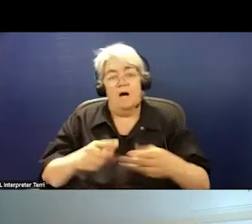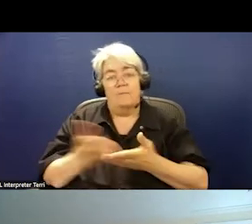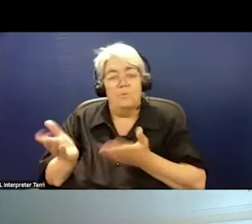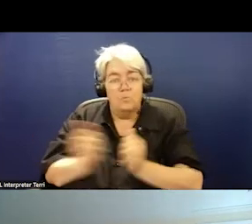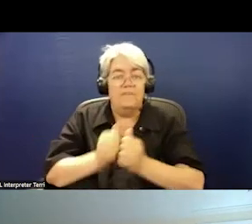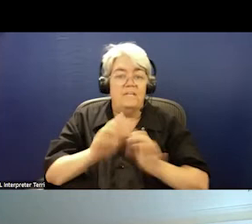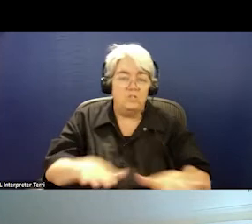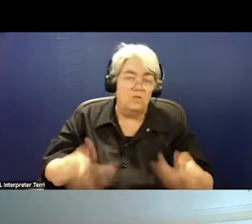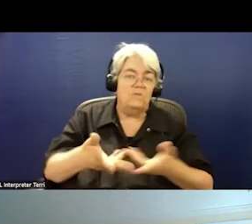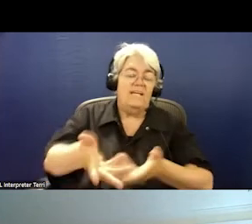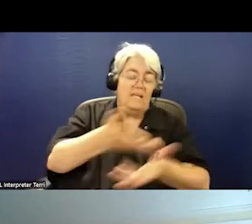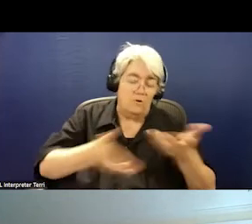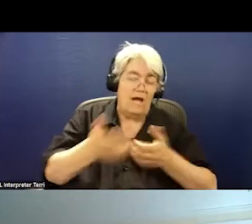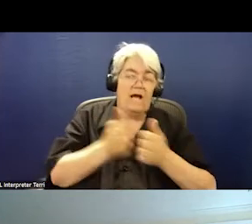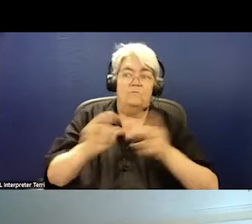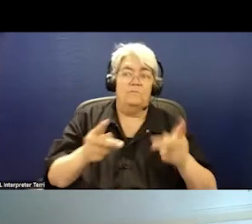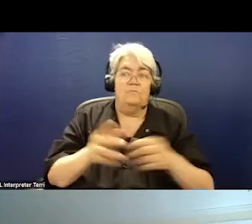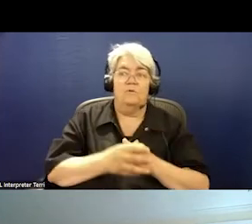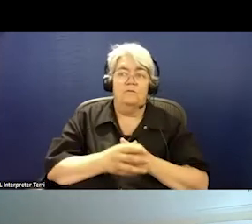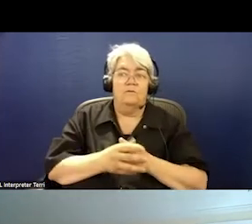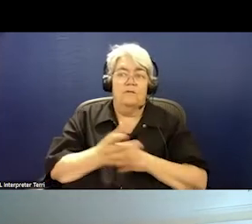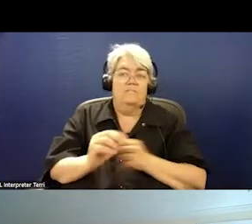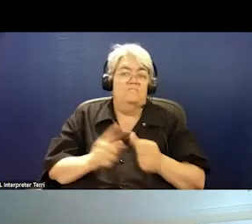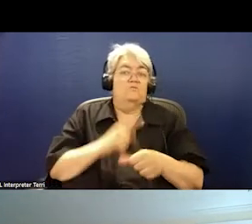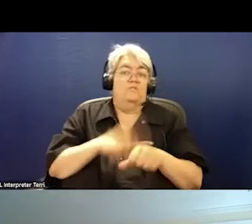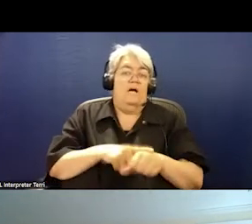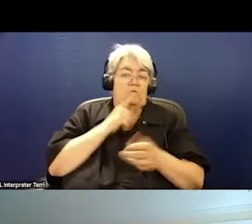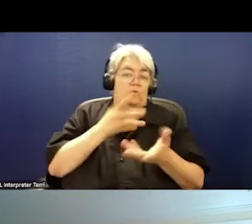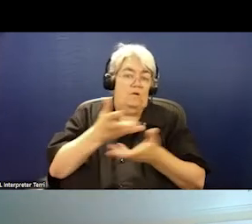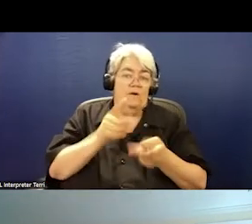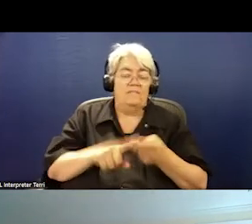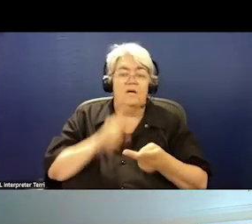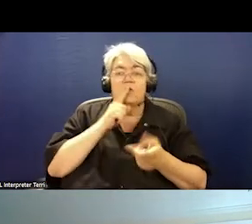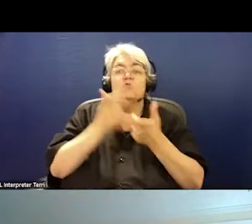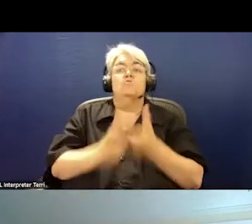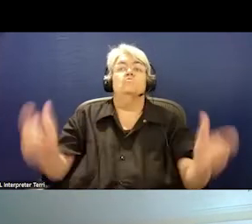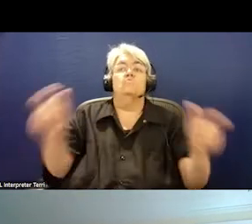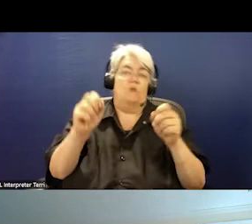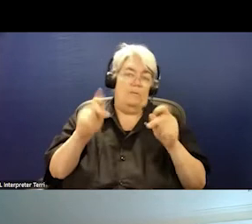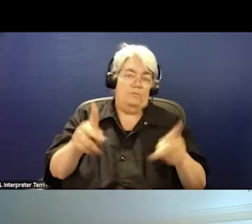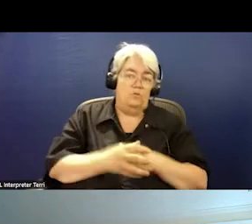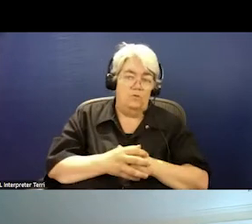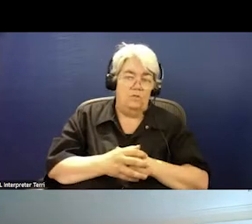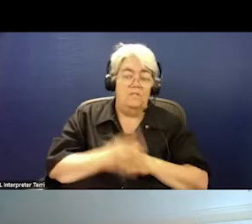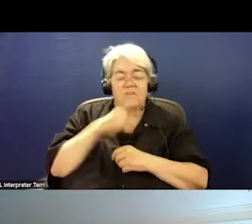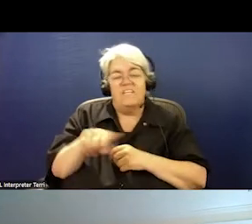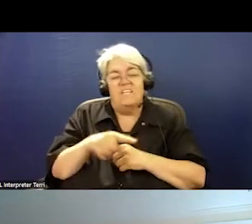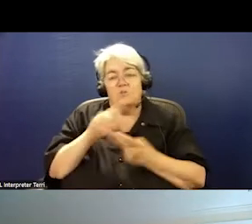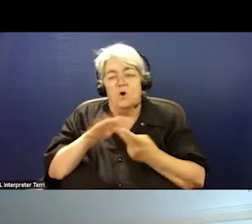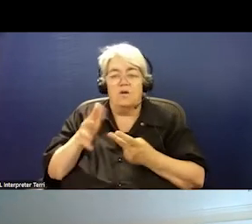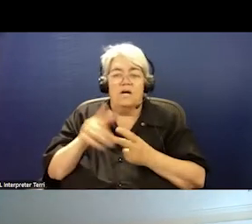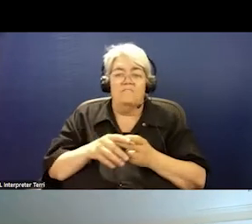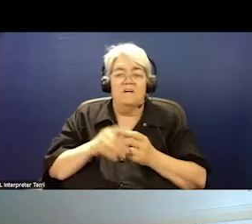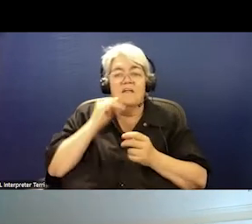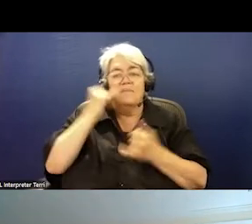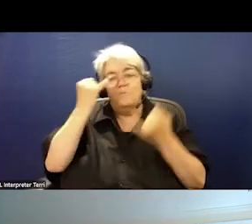and interact with people they've never interacted with before. Huge opportunity here. So those are kind of the principles that are